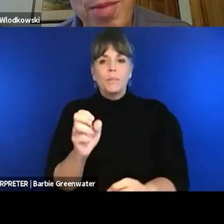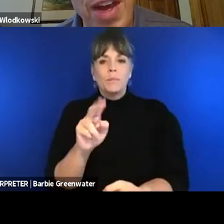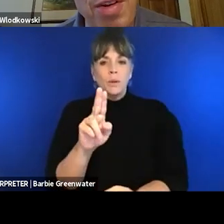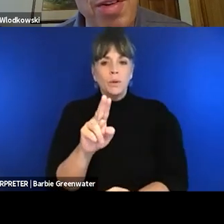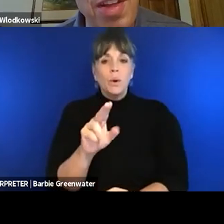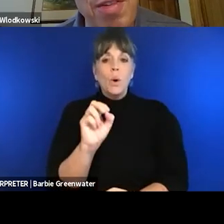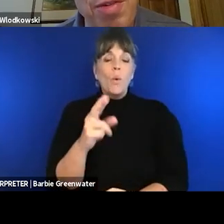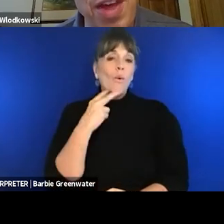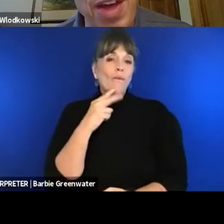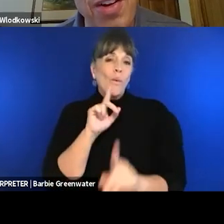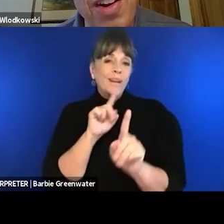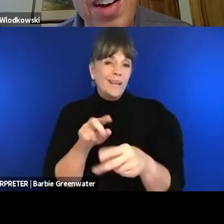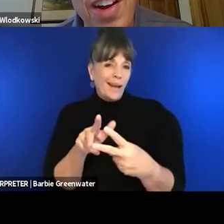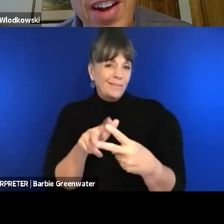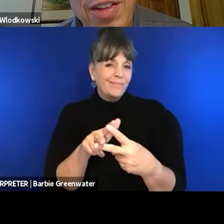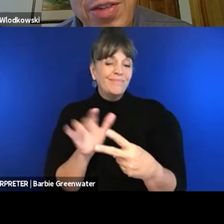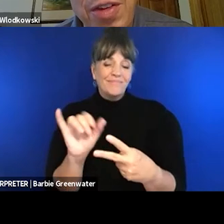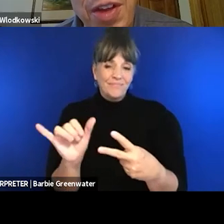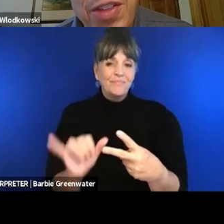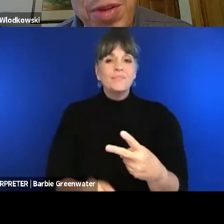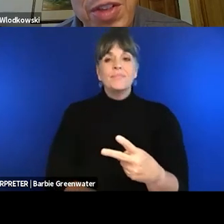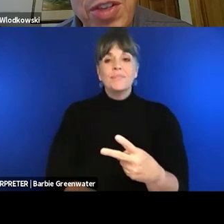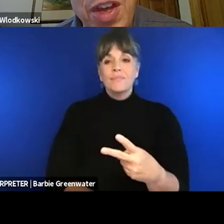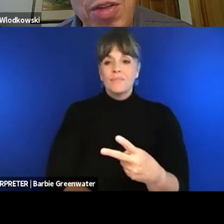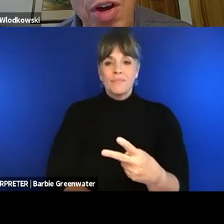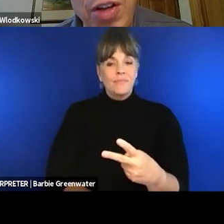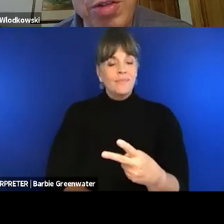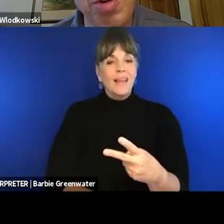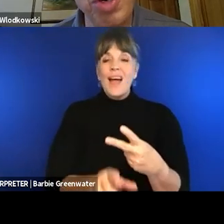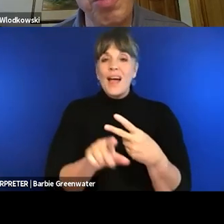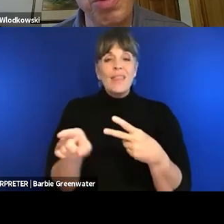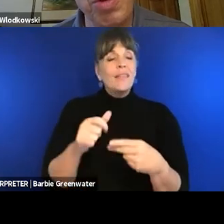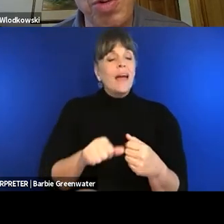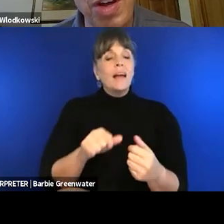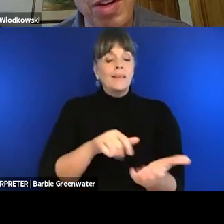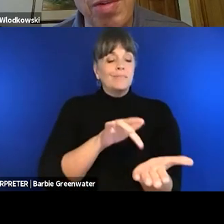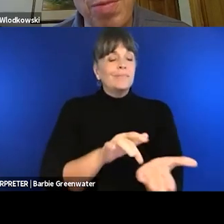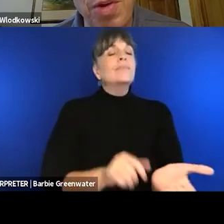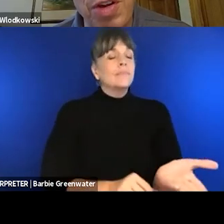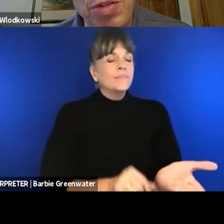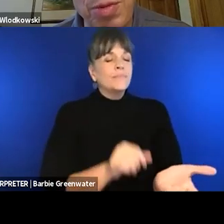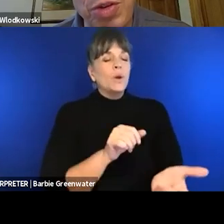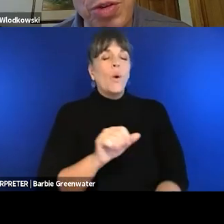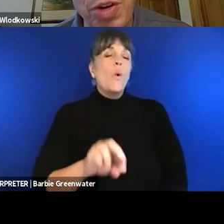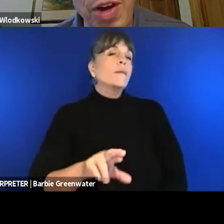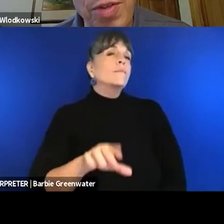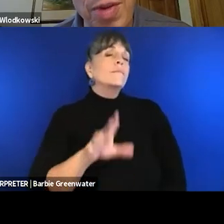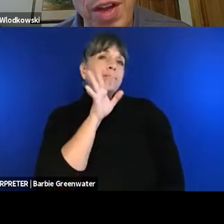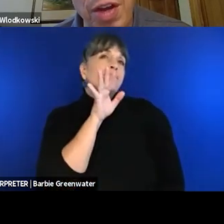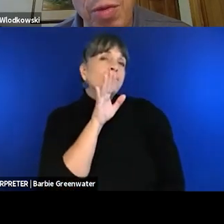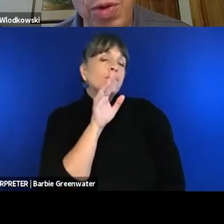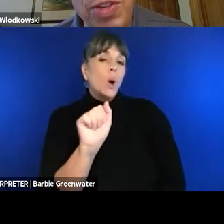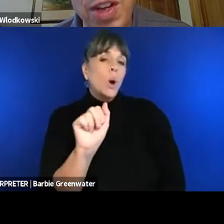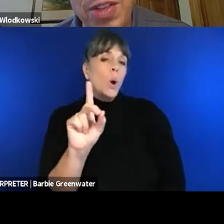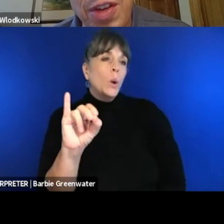a voice command, if, for that matter. You know, they can simply just say audio description and we'll turn on audio description or turn it off